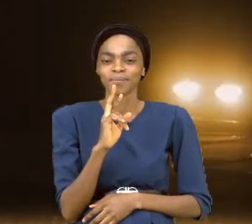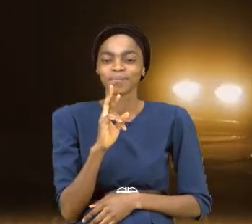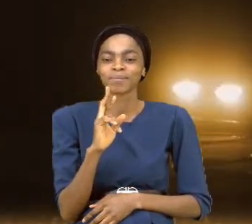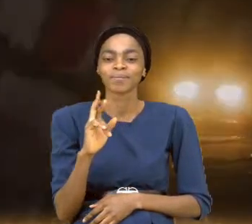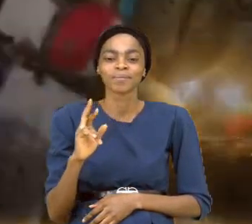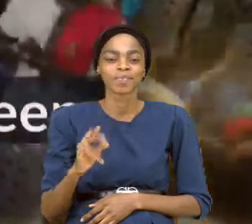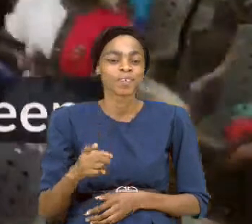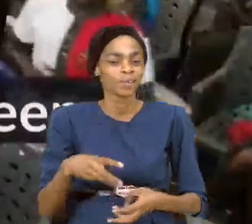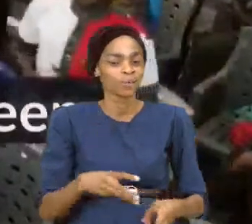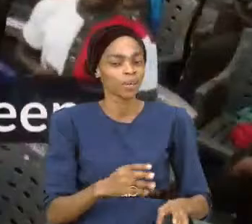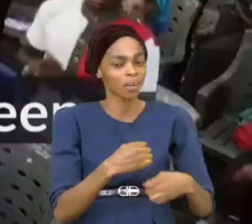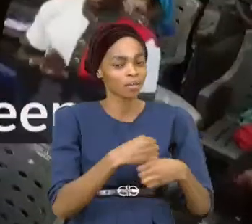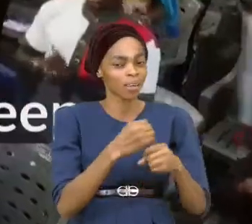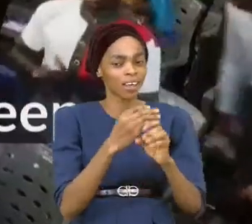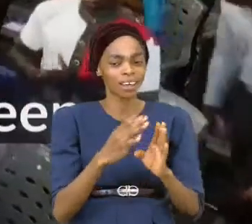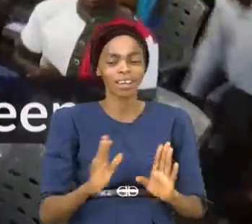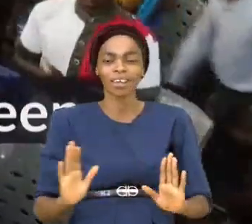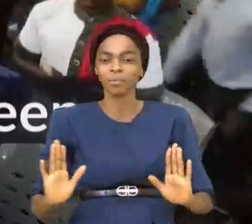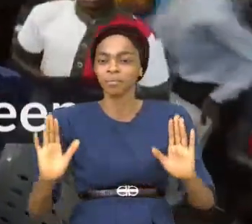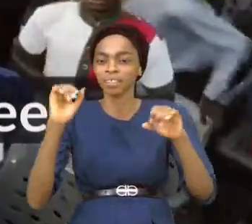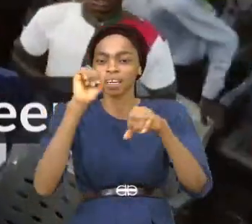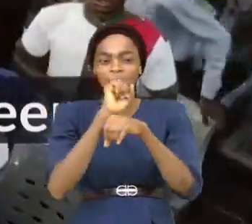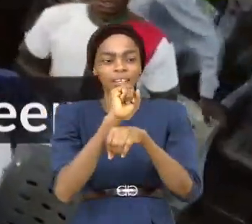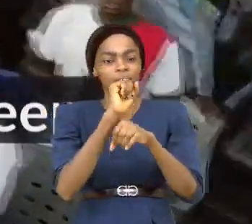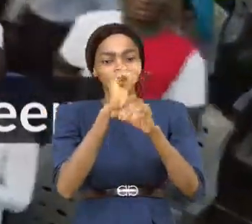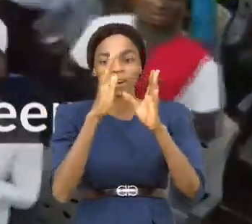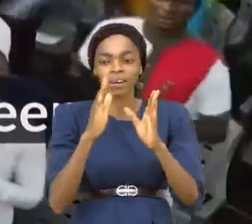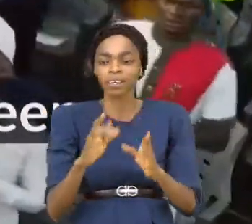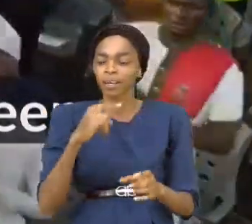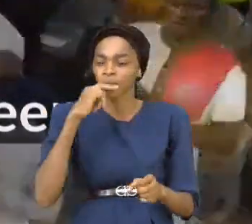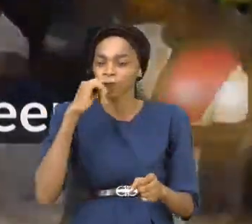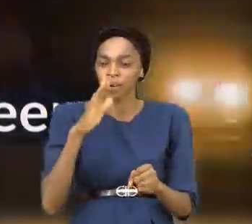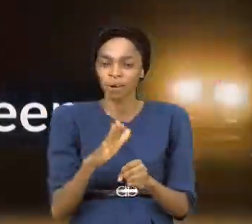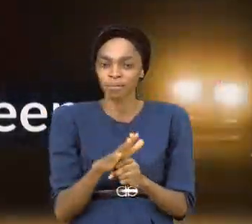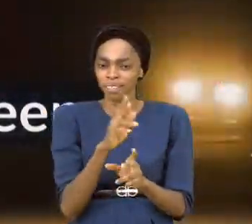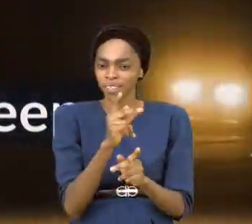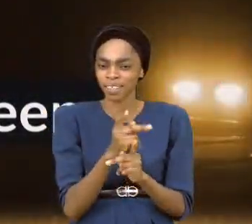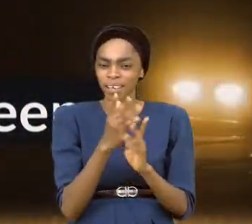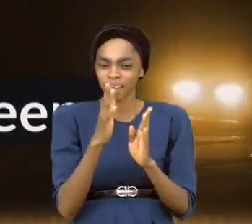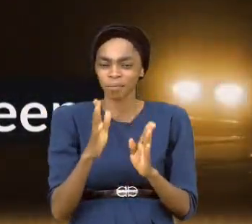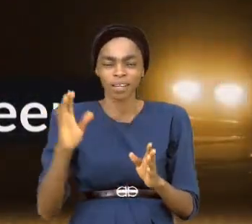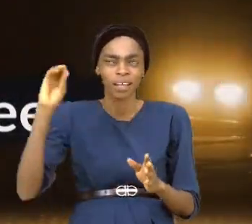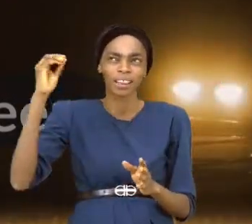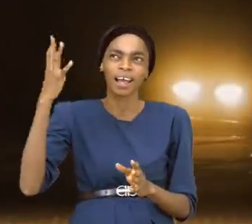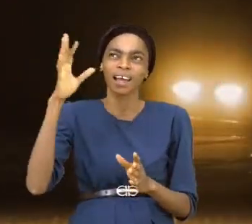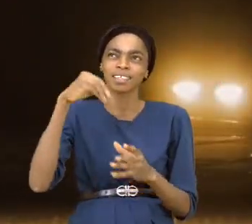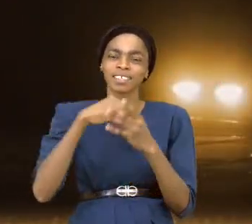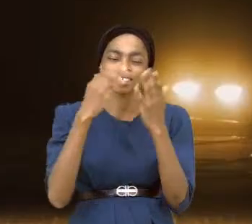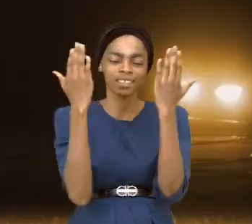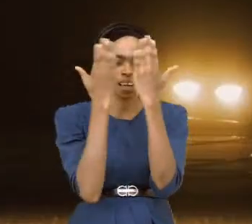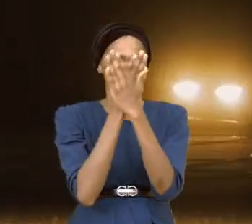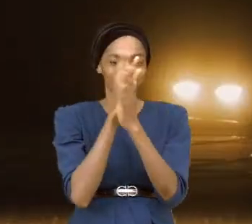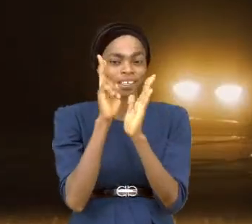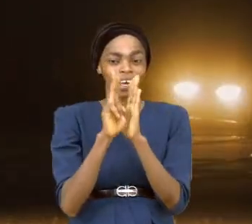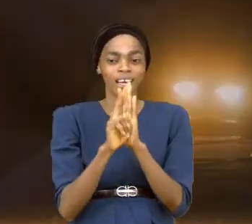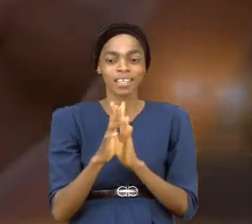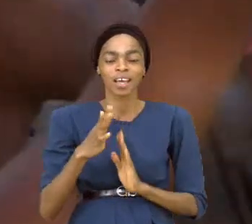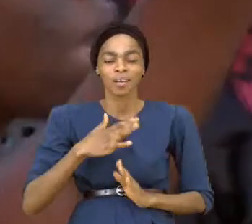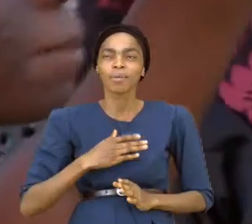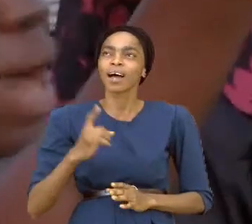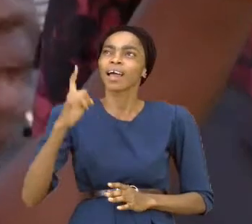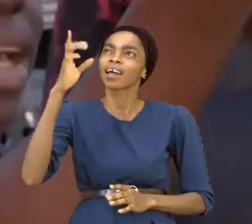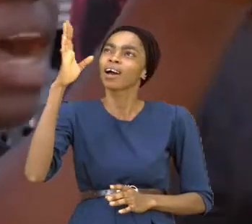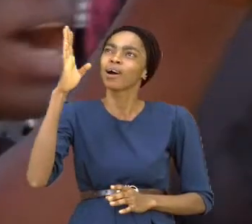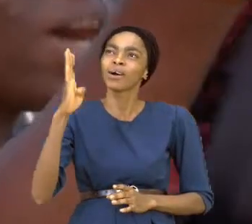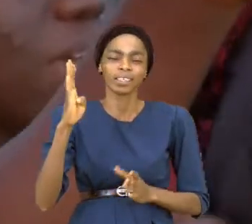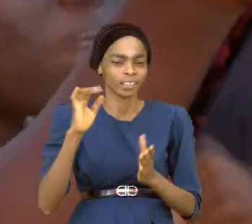You are Waymaker, miracle worker, promise keeper, light in the darkness,